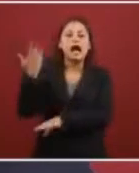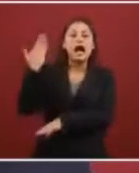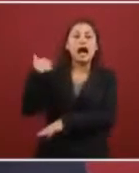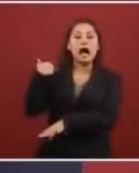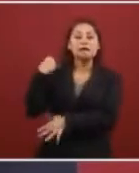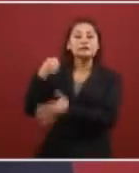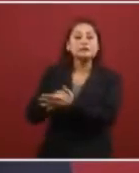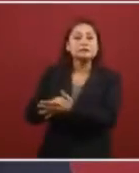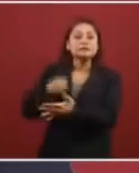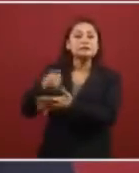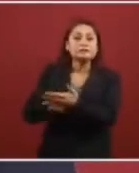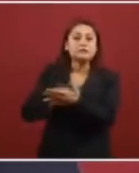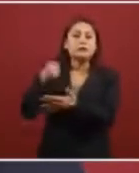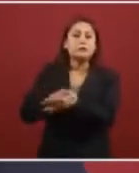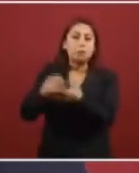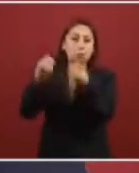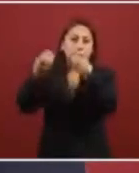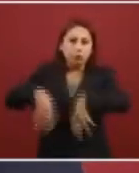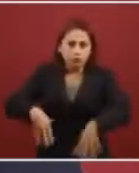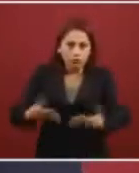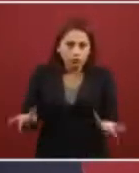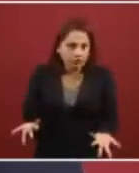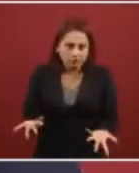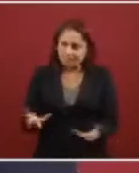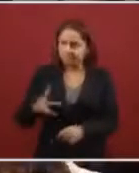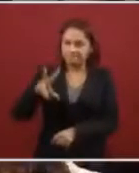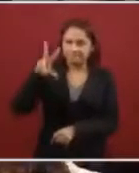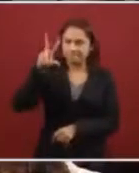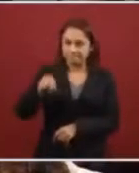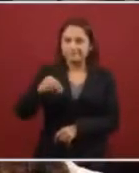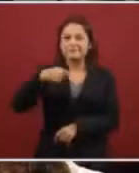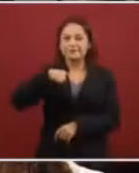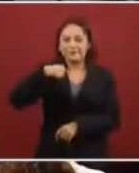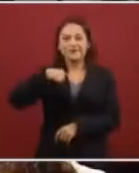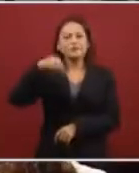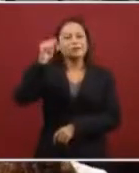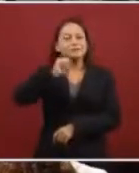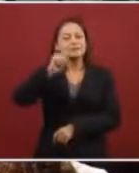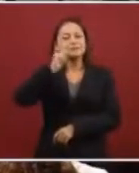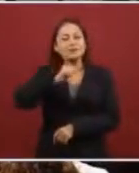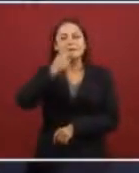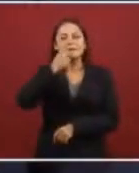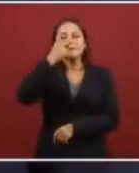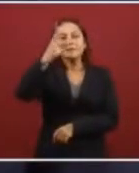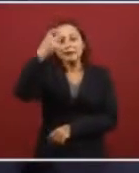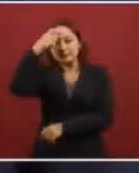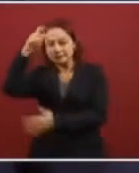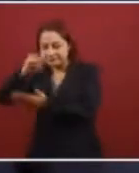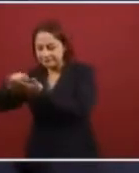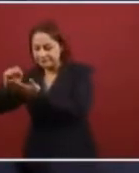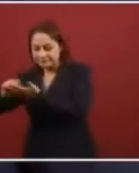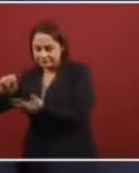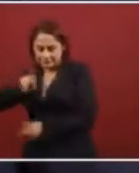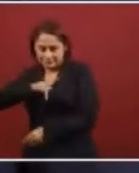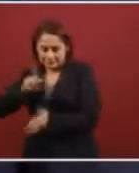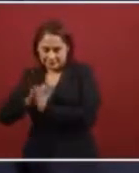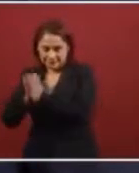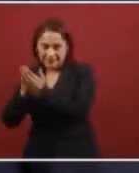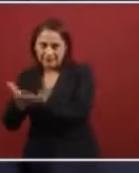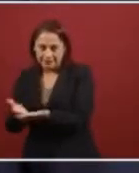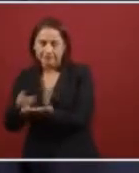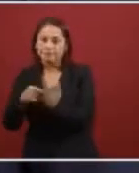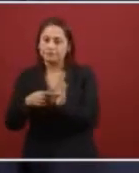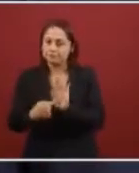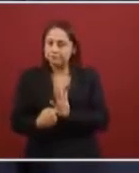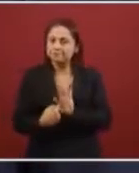remito a mi libro. I've always ahora que go les back dije to my ayer book, as I told de que era probable day, de que escribiera that it is probably si tenía that tiempo